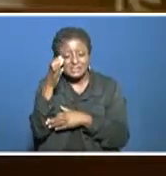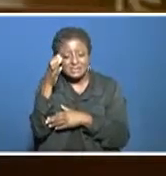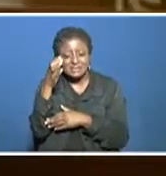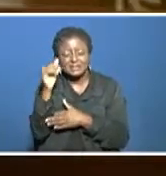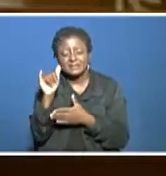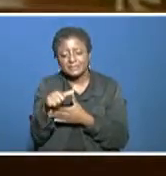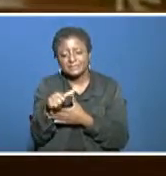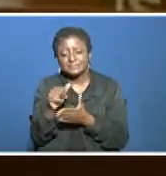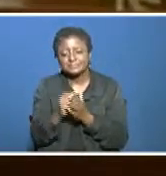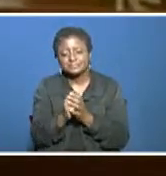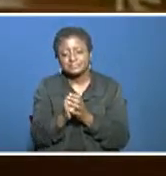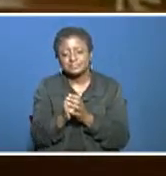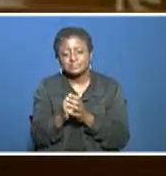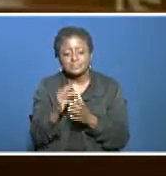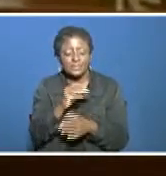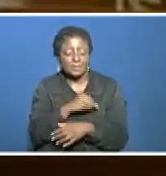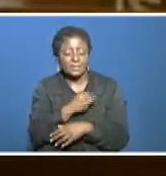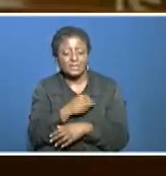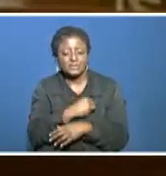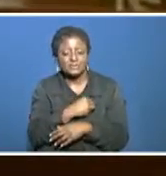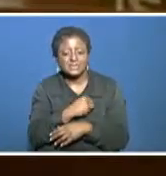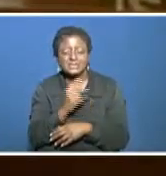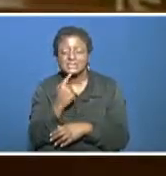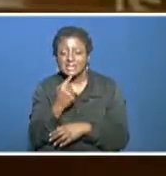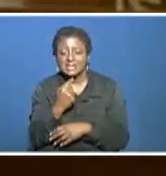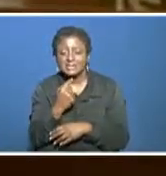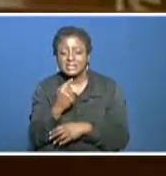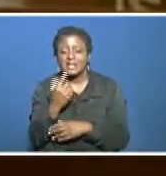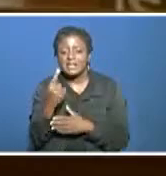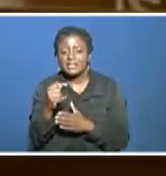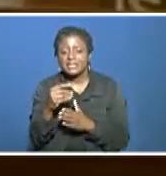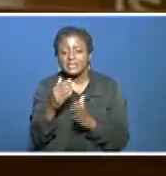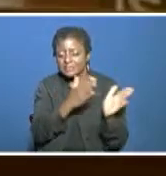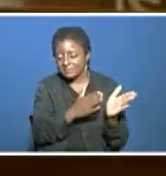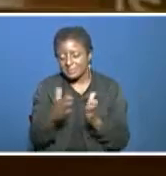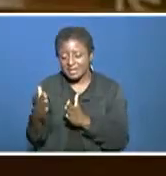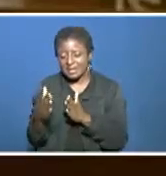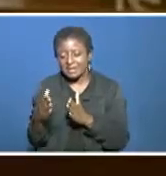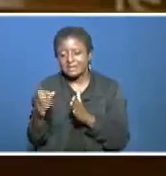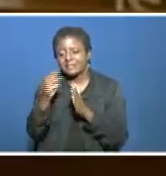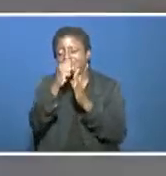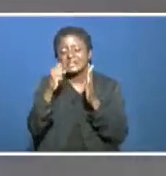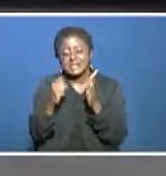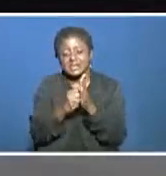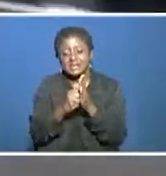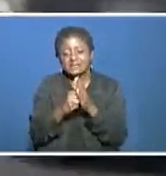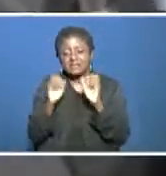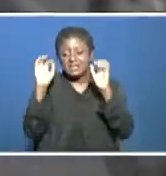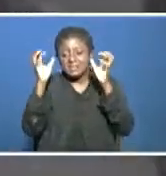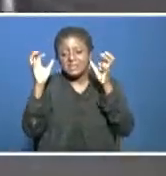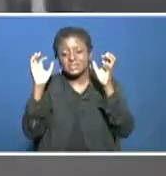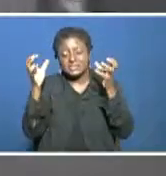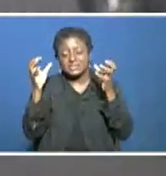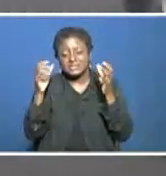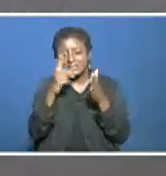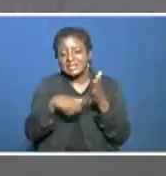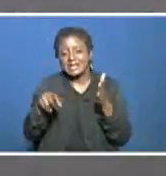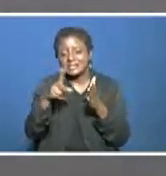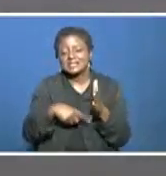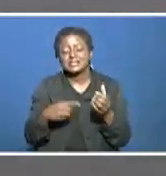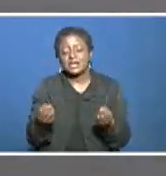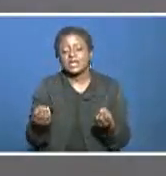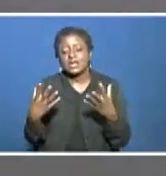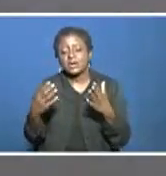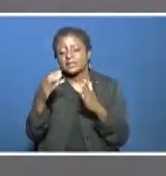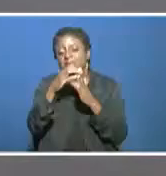account. Monroe holds firm overall that the scheme of the state of emergency canceled a lot of the constitutional orders